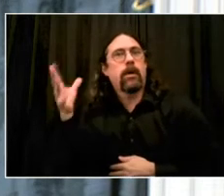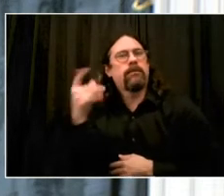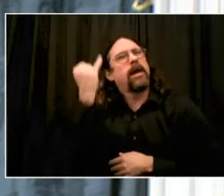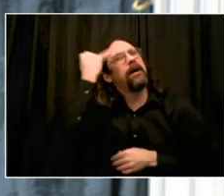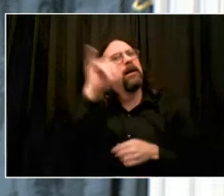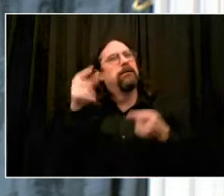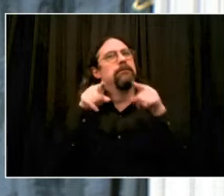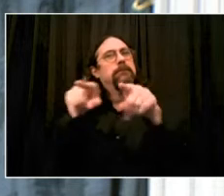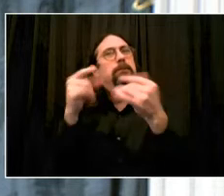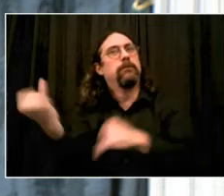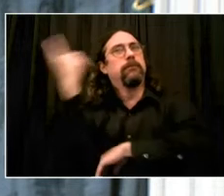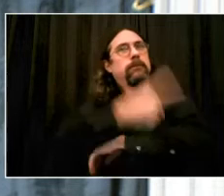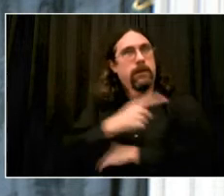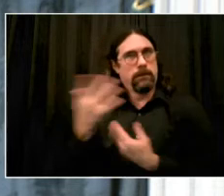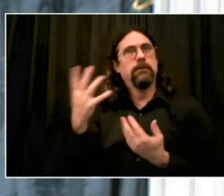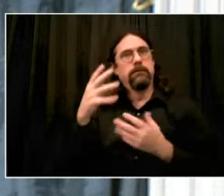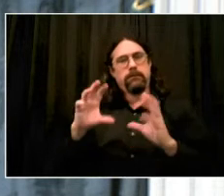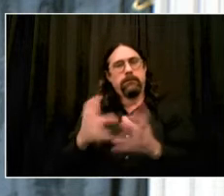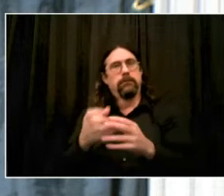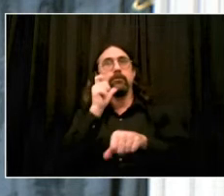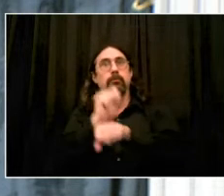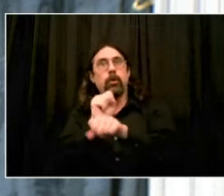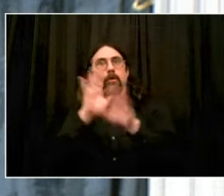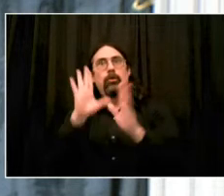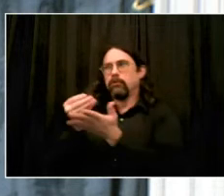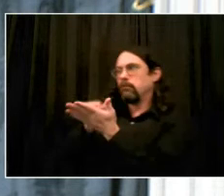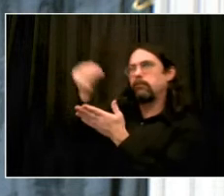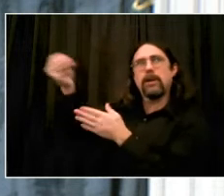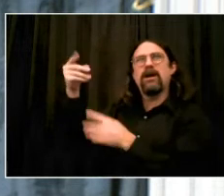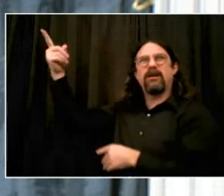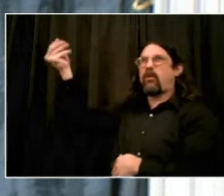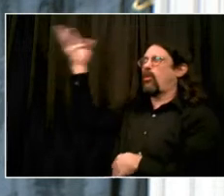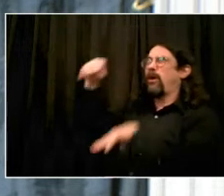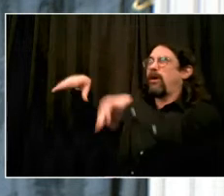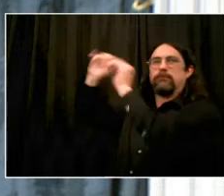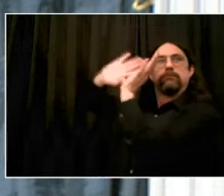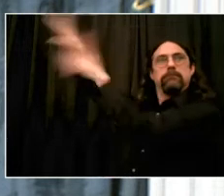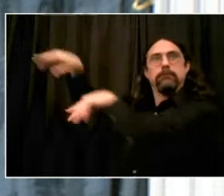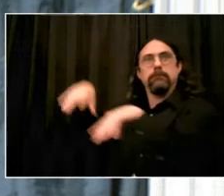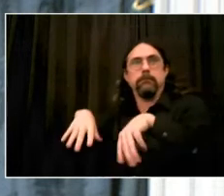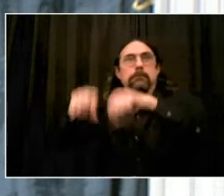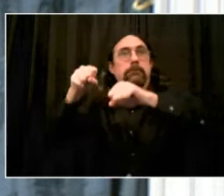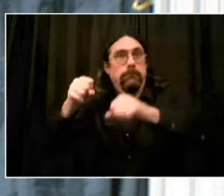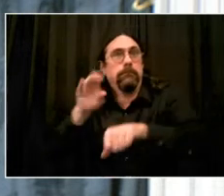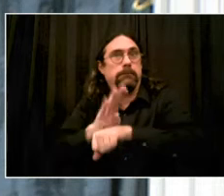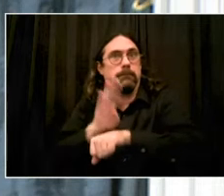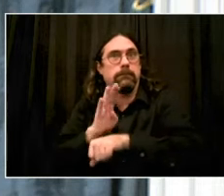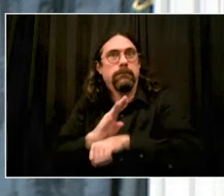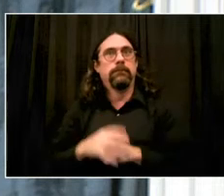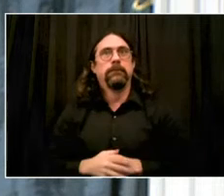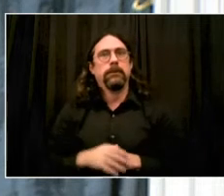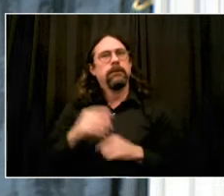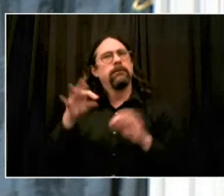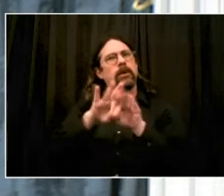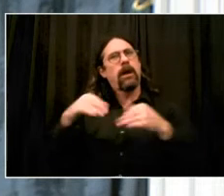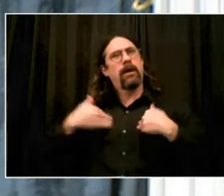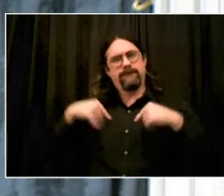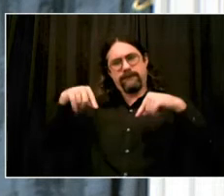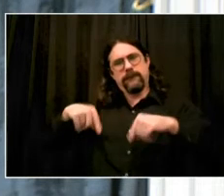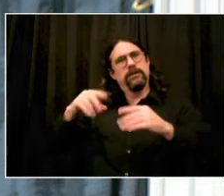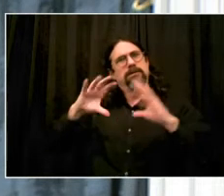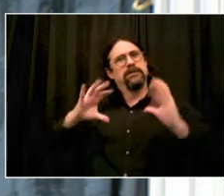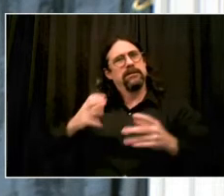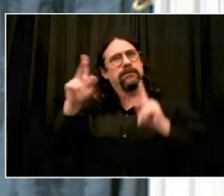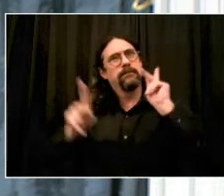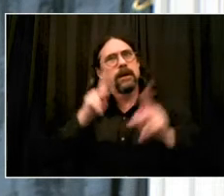for the Southern Christian Leadership Conference under Martin Luther King, founded and led the Harlem Cooperative League in the 1930s.